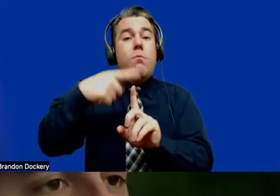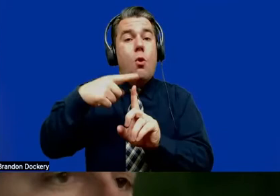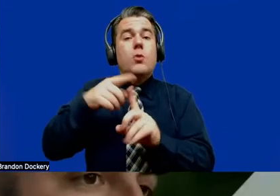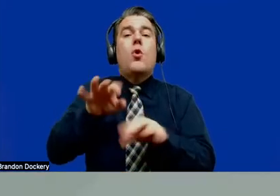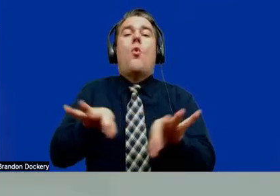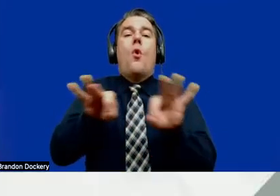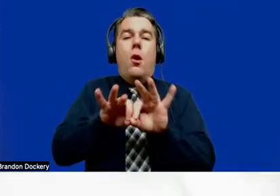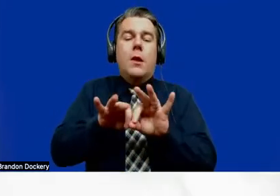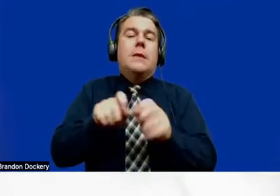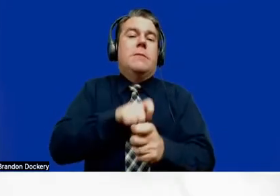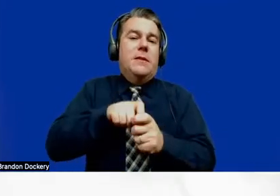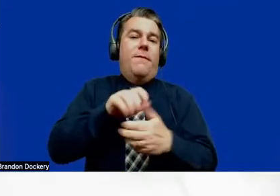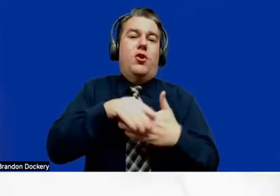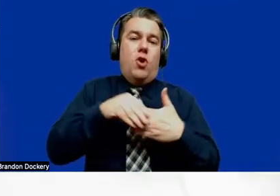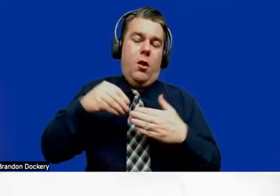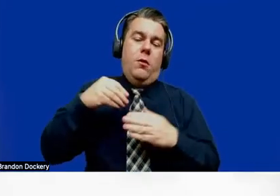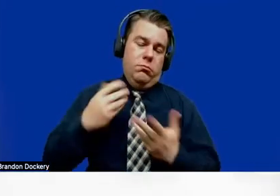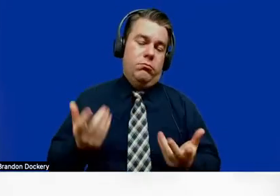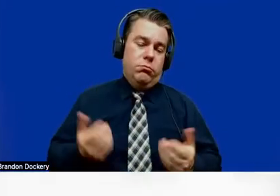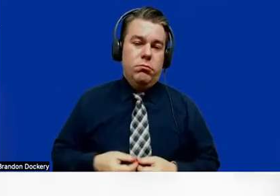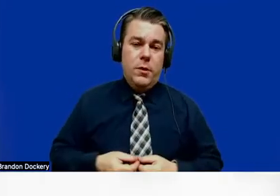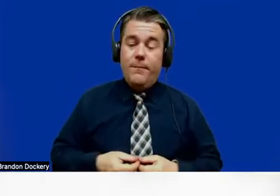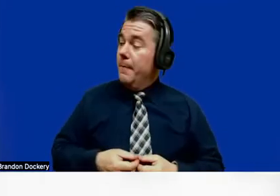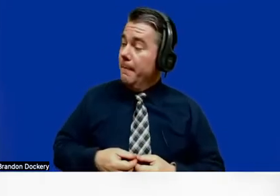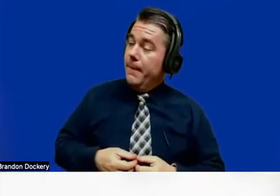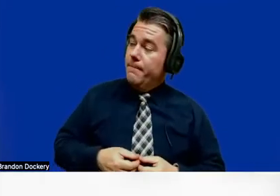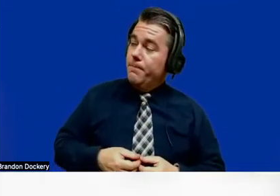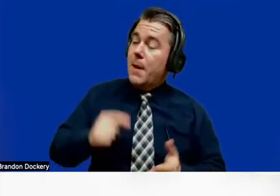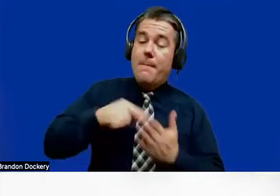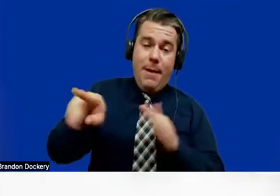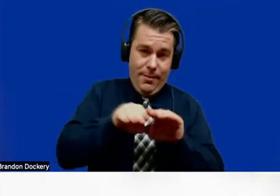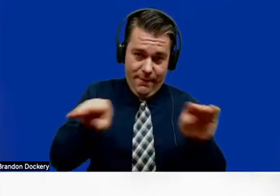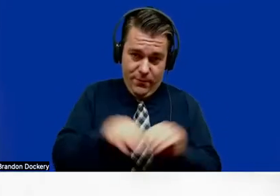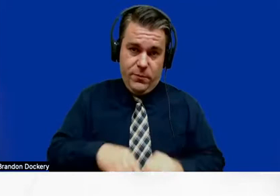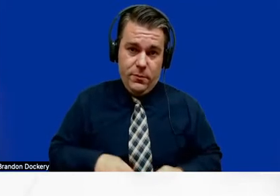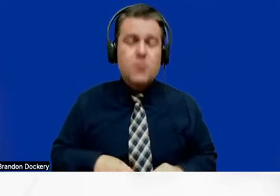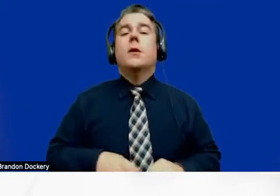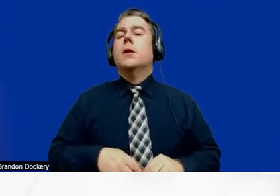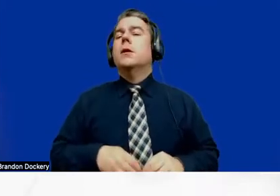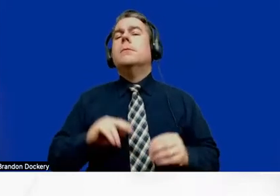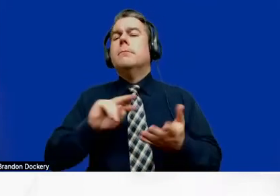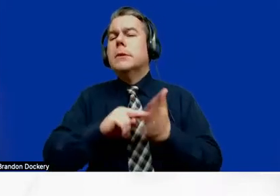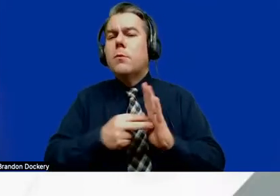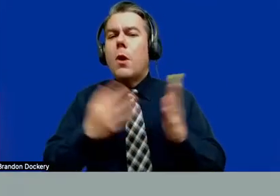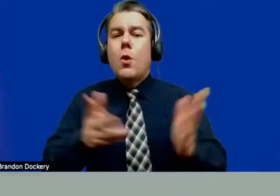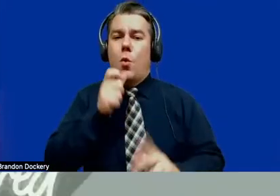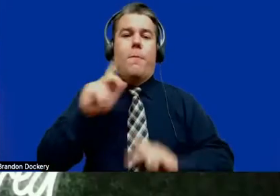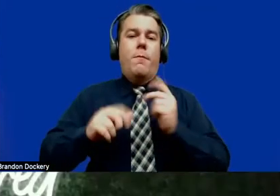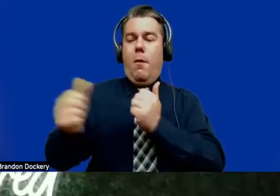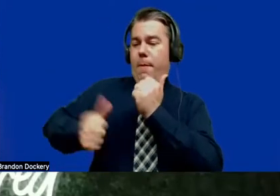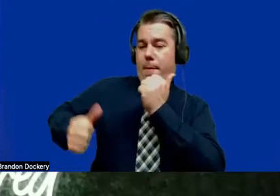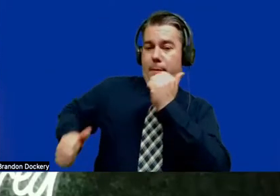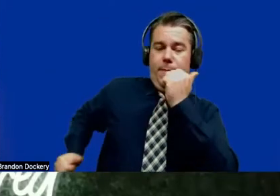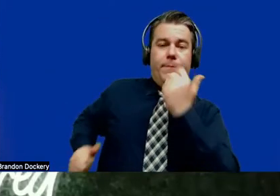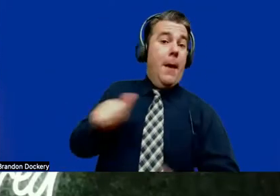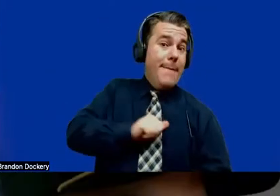particular dollar amount. Our next term is paid level. So paid level refers to the people in your downline, whether they be ambassadors